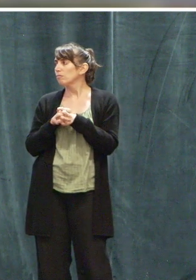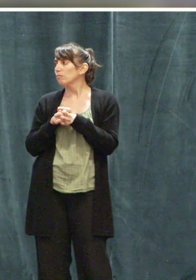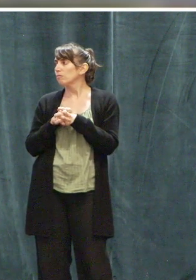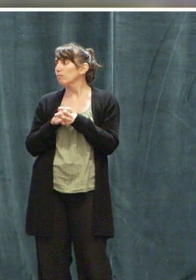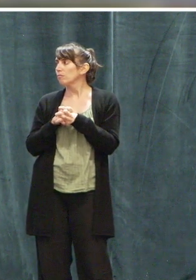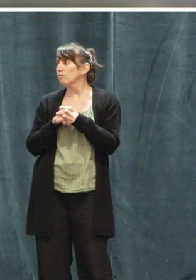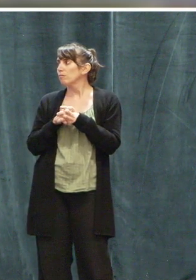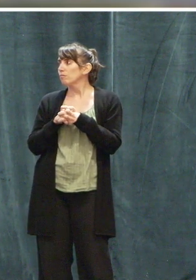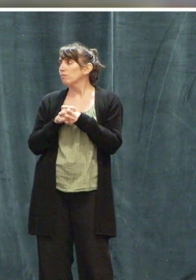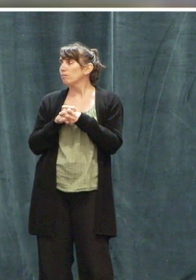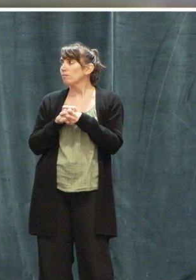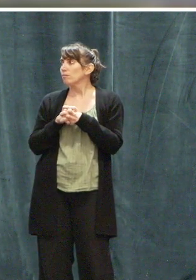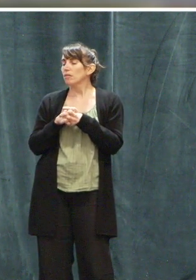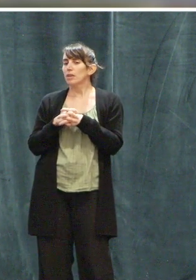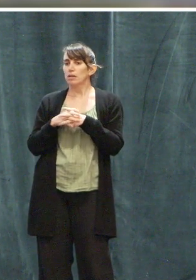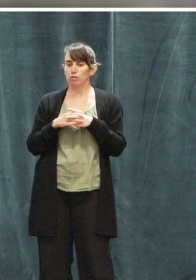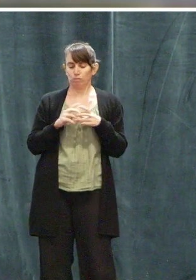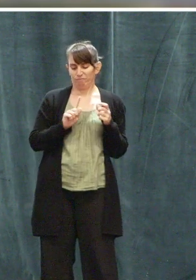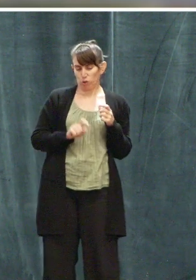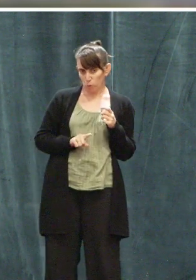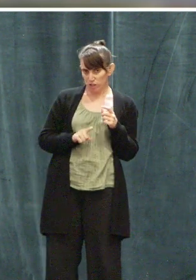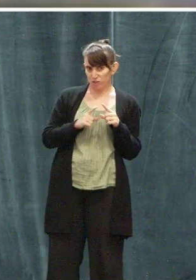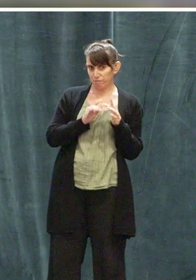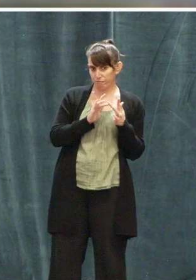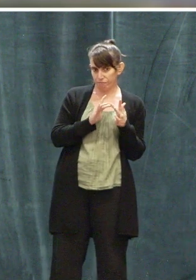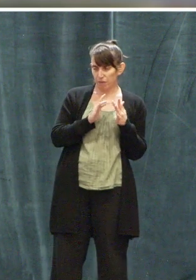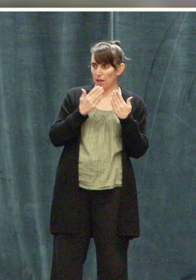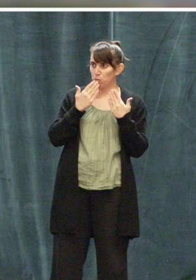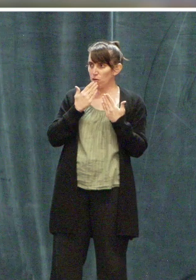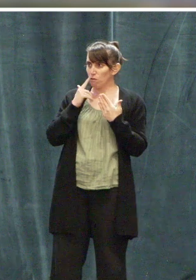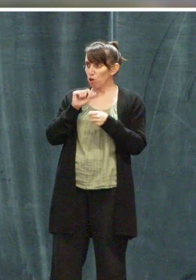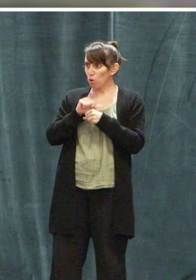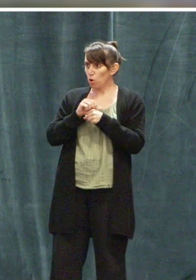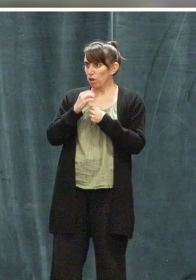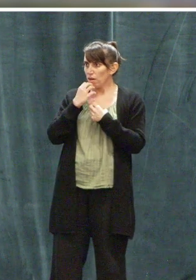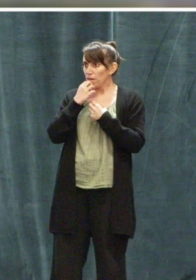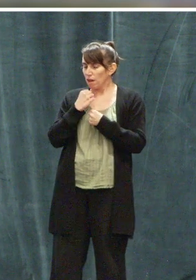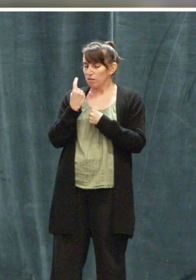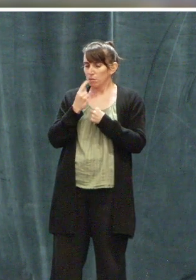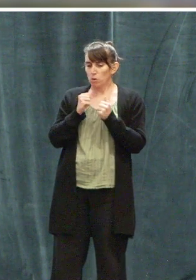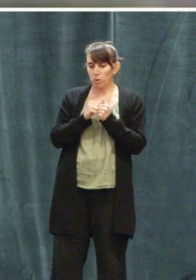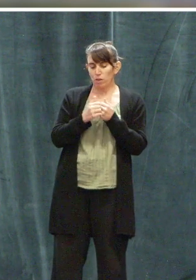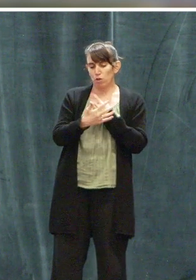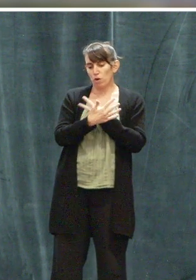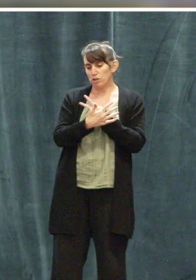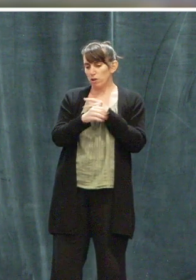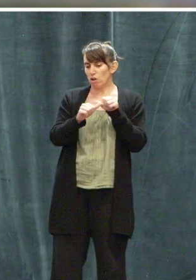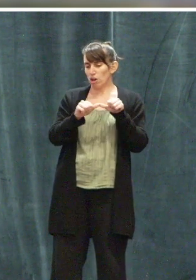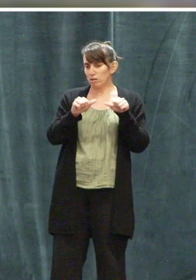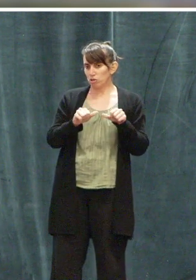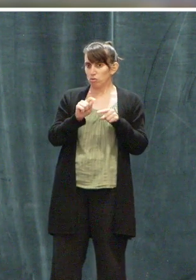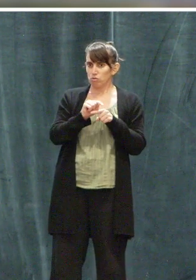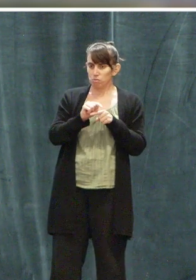Okay. I'm grateful for all of your work and care on this project. As somebody with graduate architectural training, I